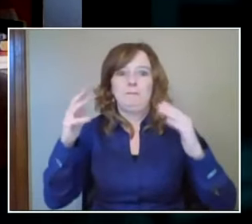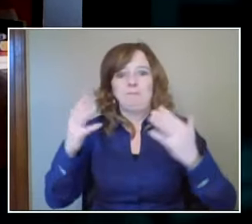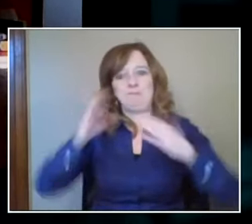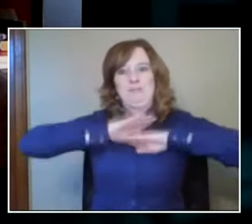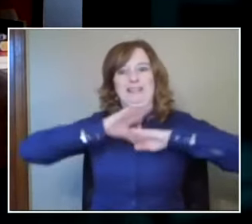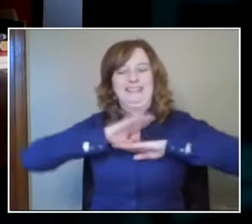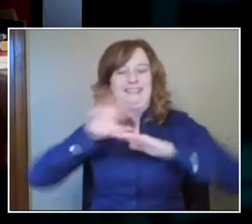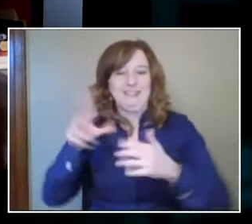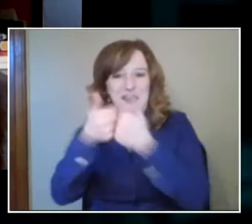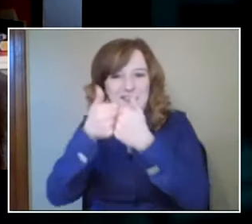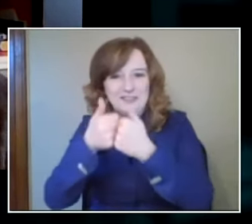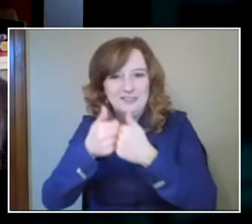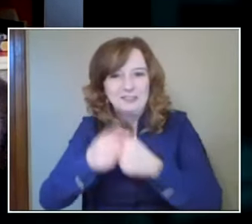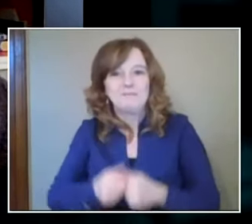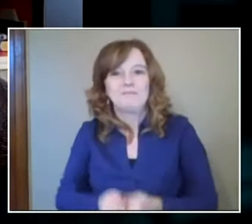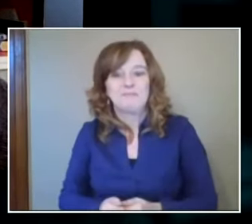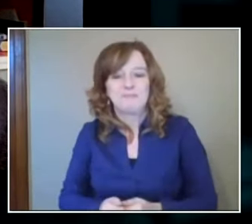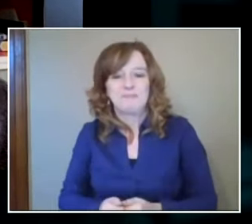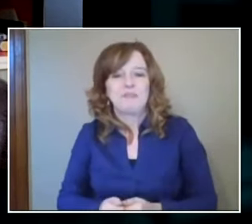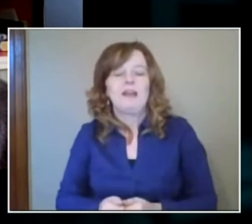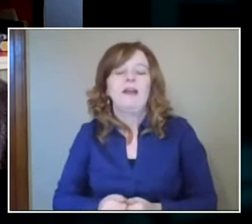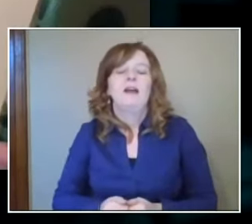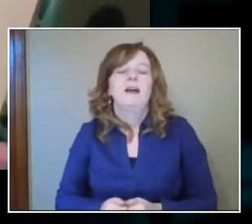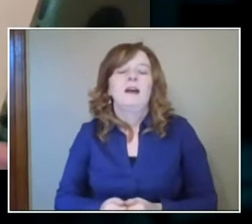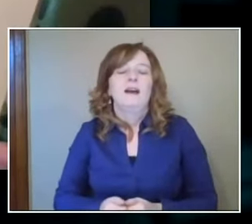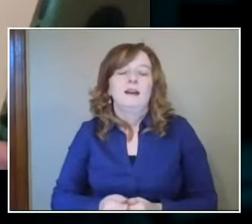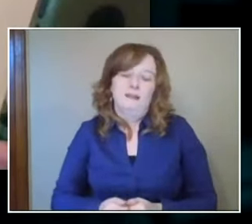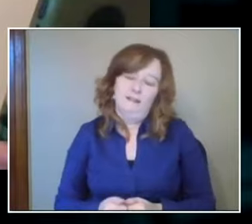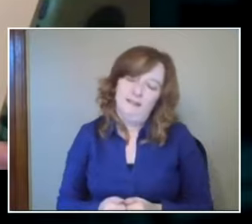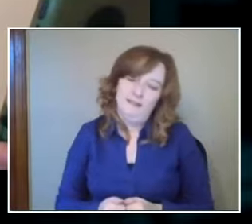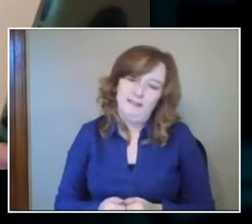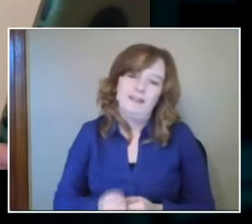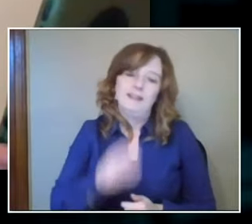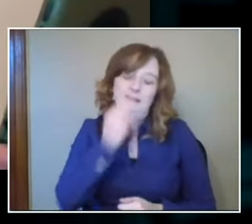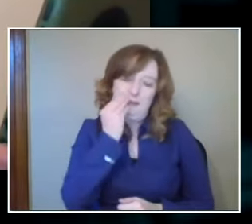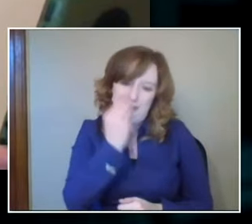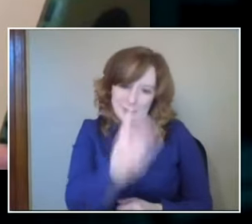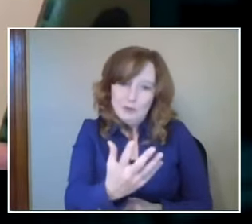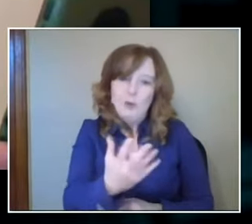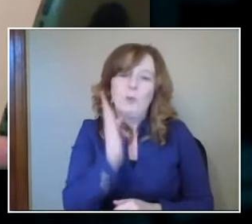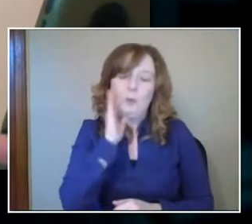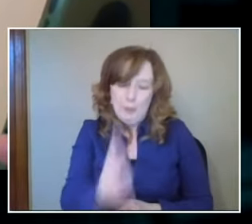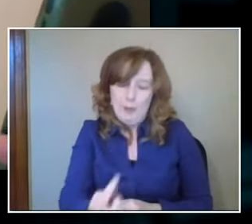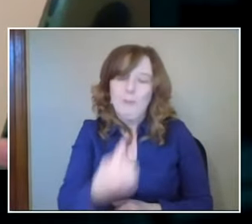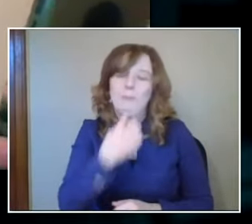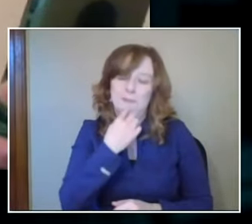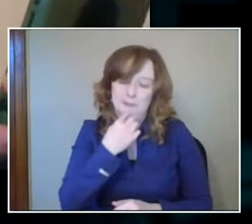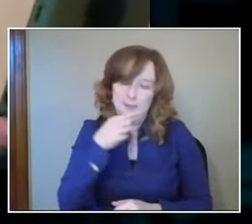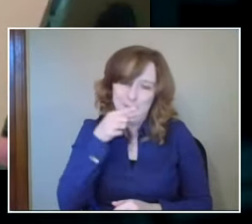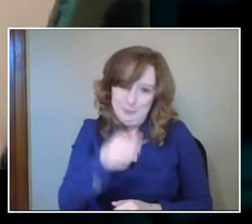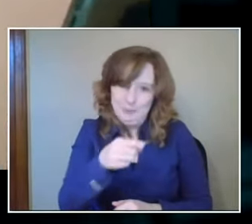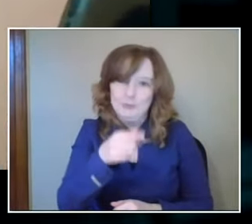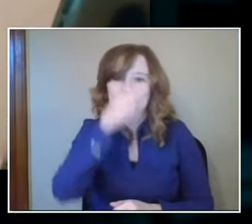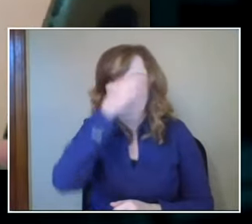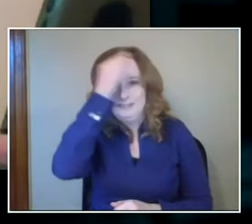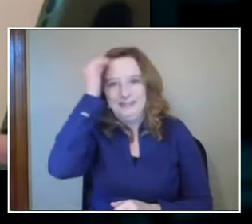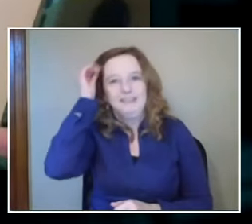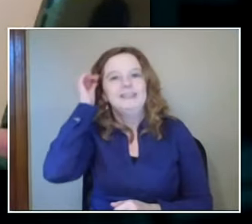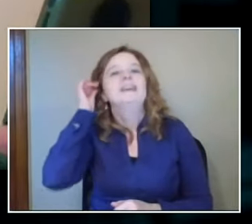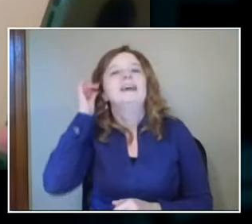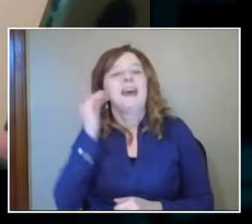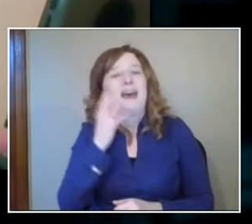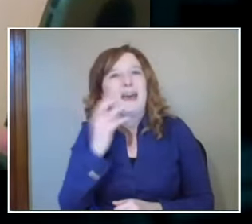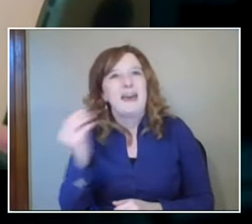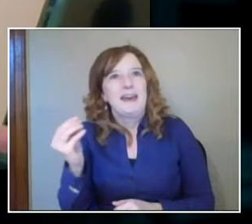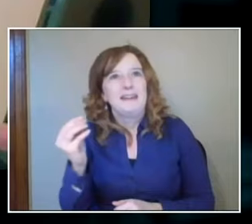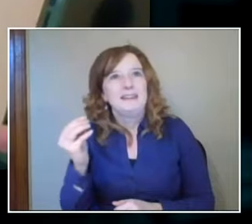Alex, I want you to know that, first of all, we're going to really miss you from our theater program, and we want to